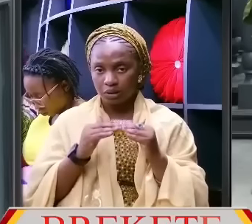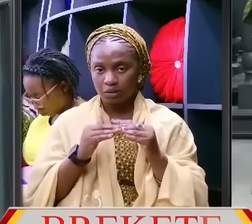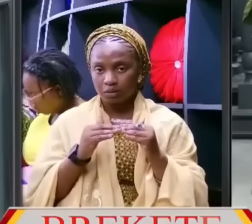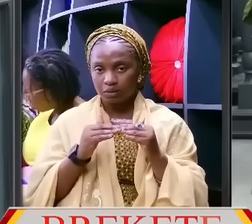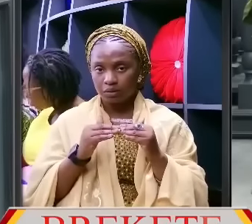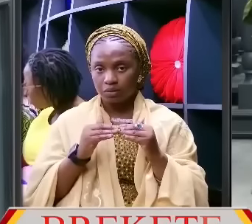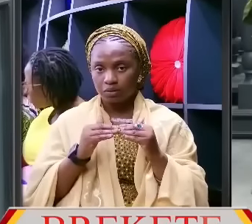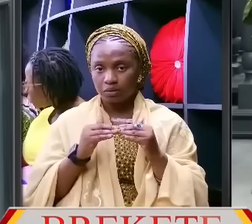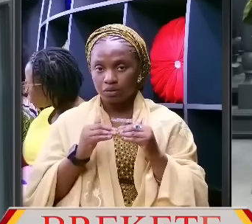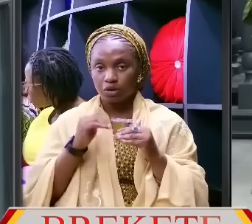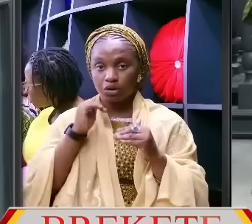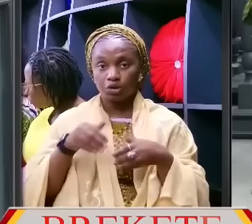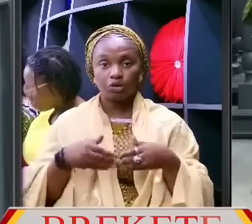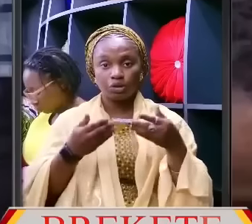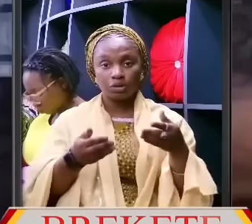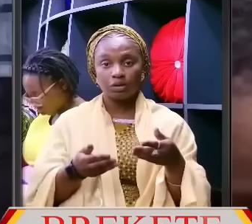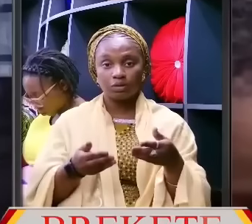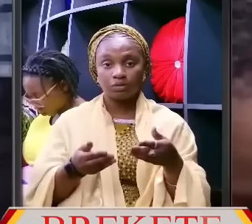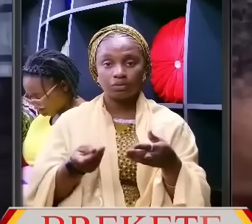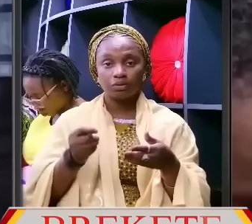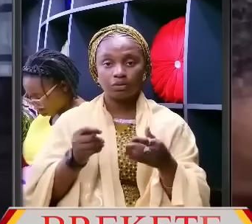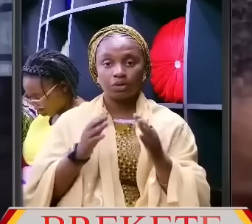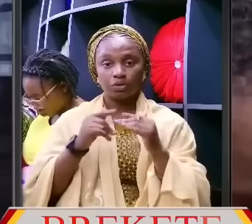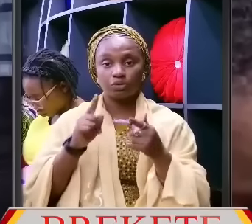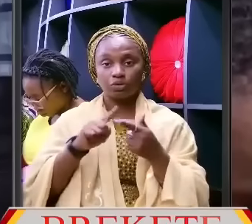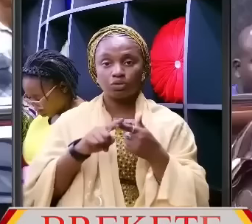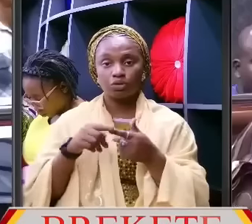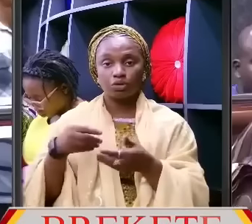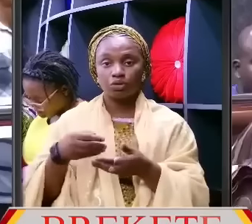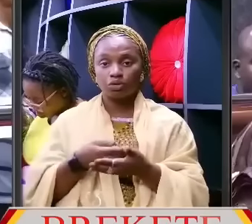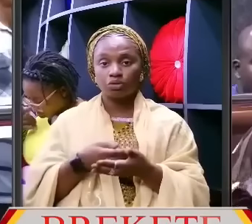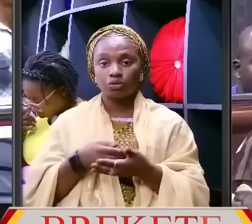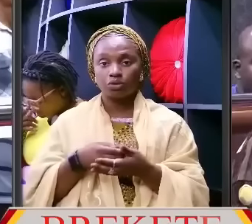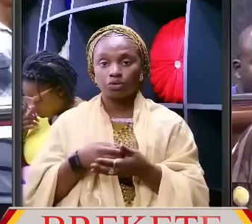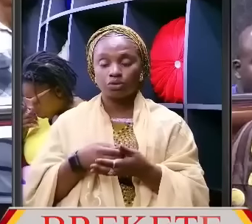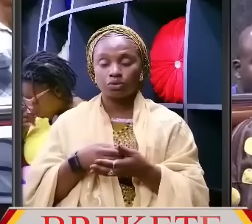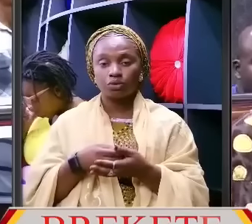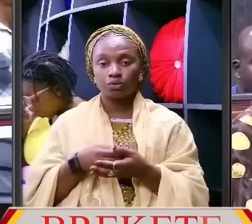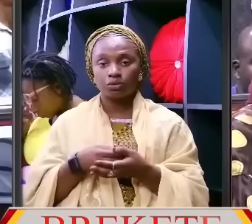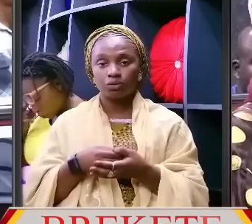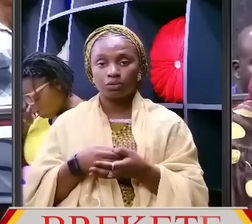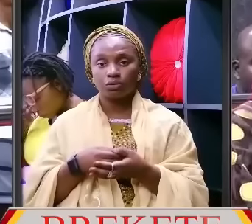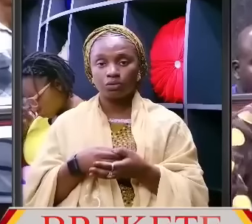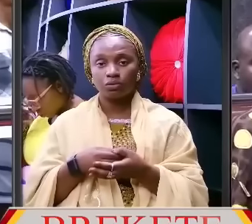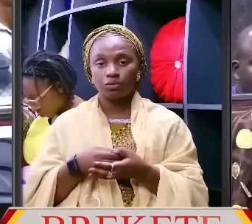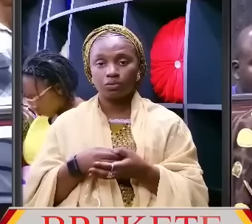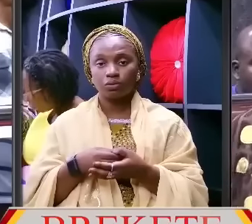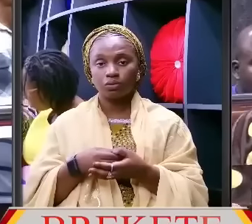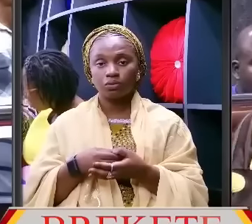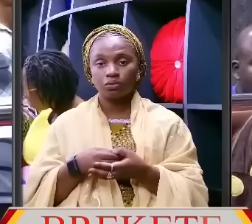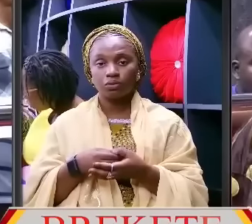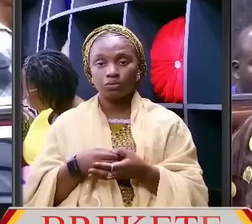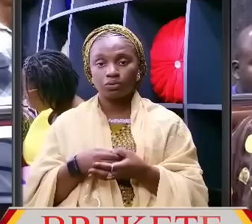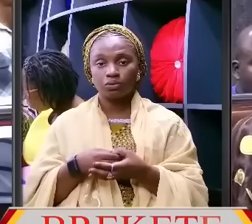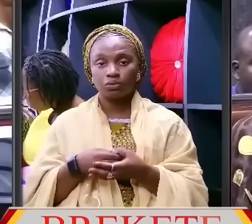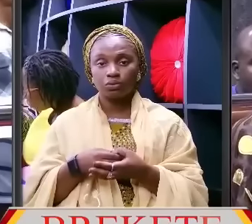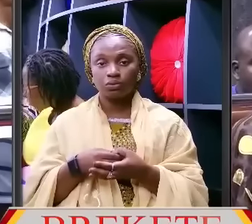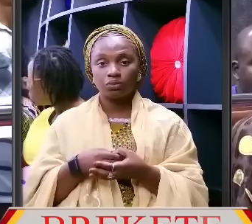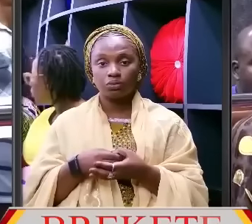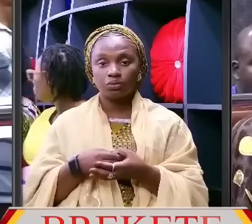Now he give your son. Yes. Okay, now he talks and make your son pack. Yes. You go pack, Abi, you no go pack. He